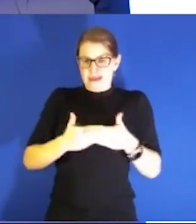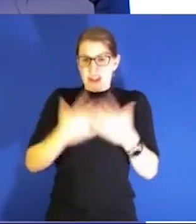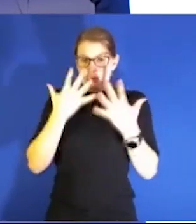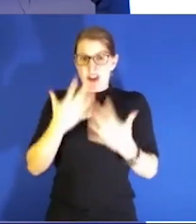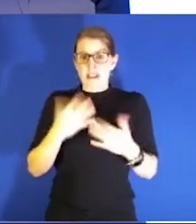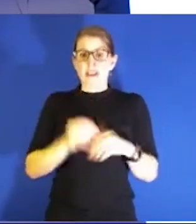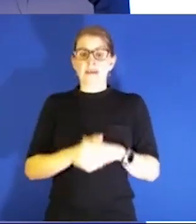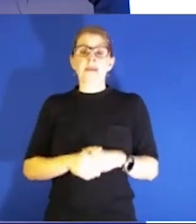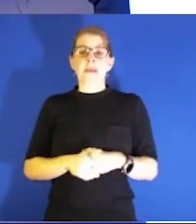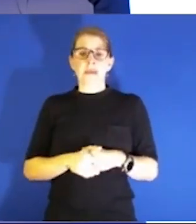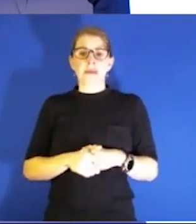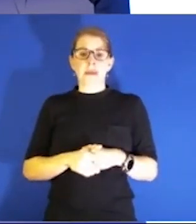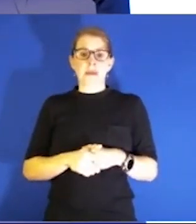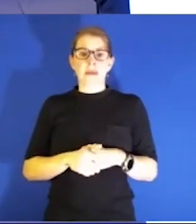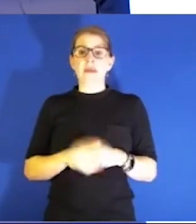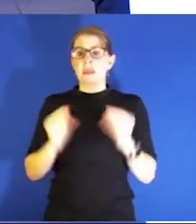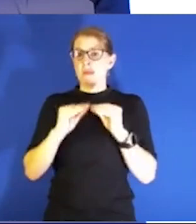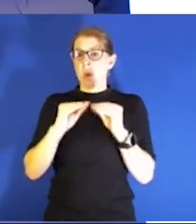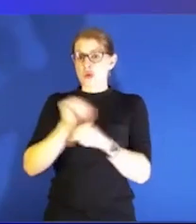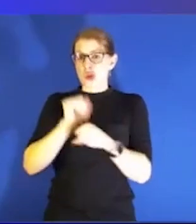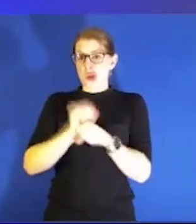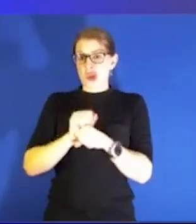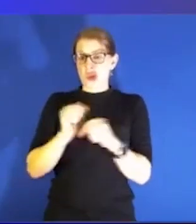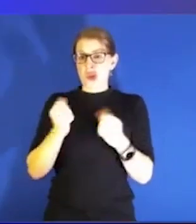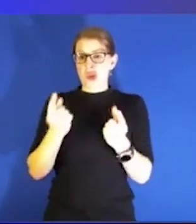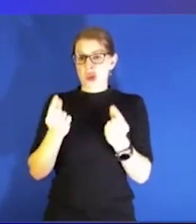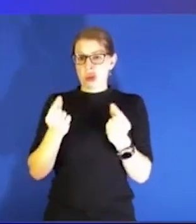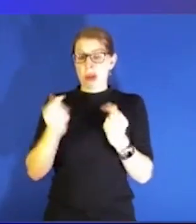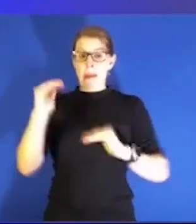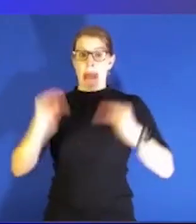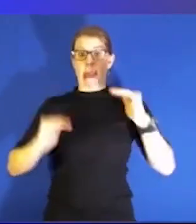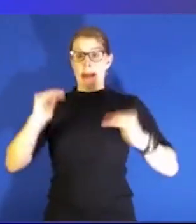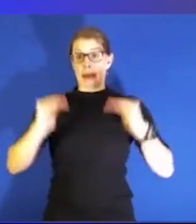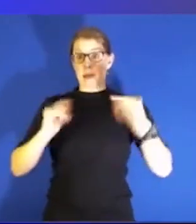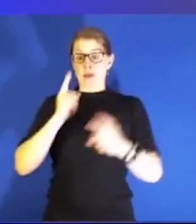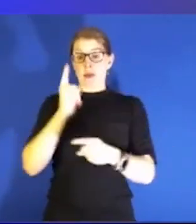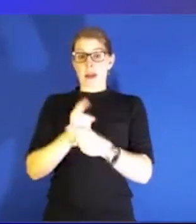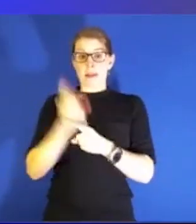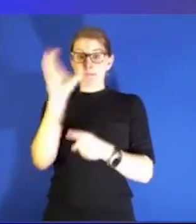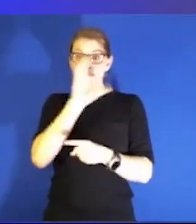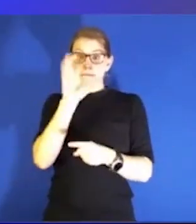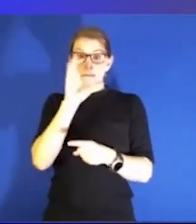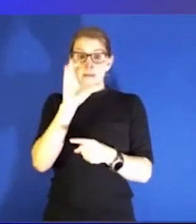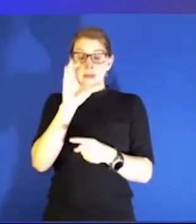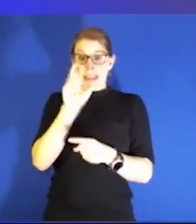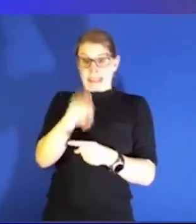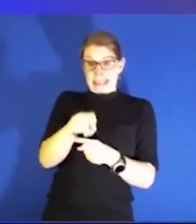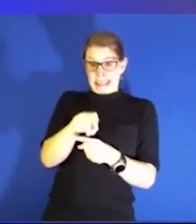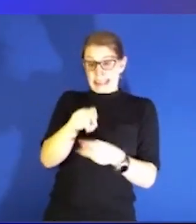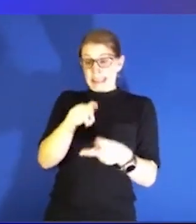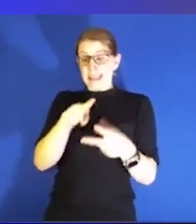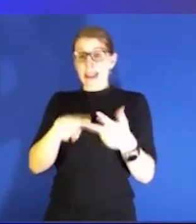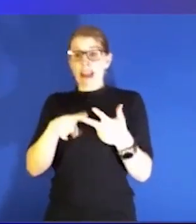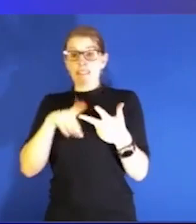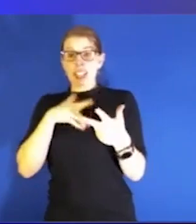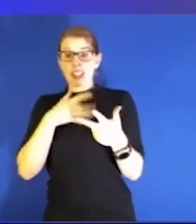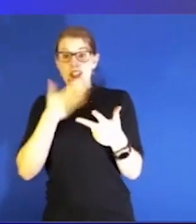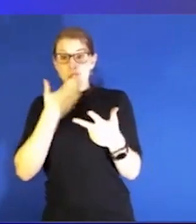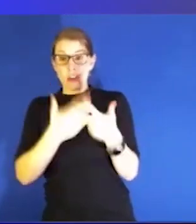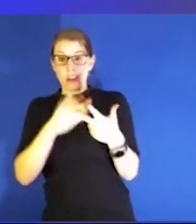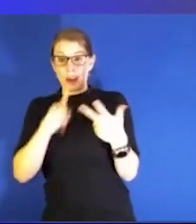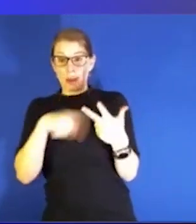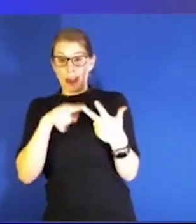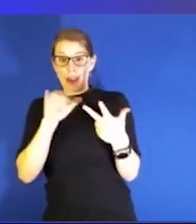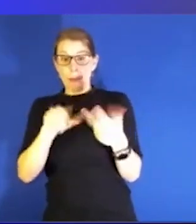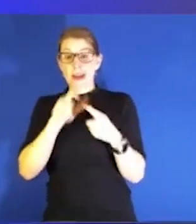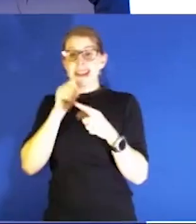Correct. And more So- work to be done. And balance, right? So the balance of seeking that and needing that and feeling good about that, but not sort of hanging on